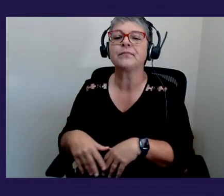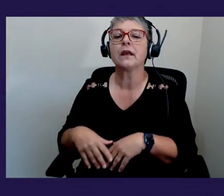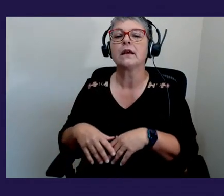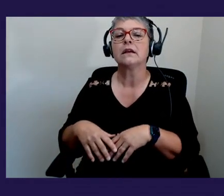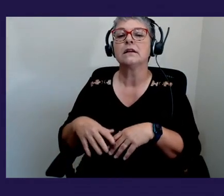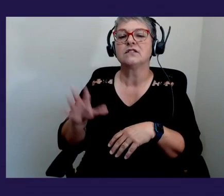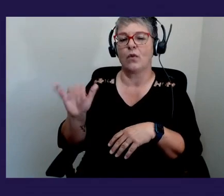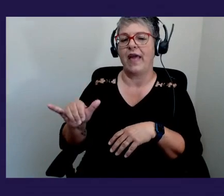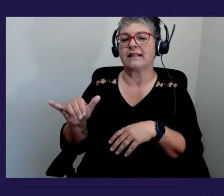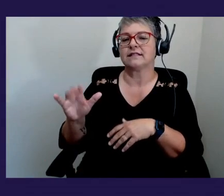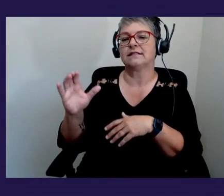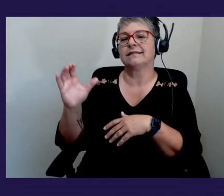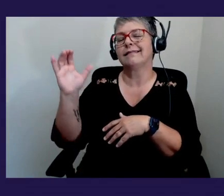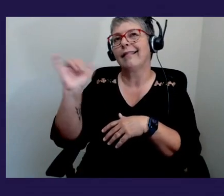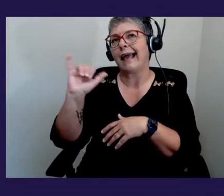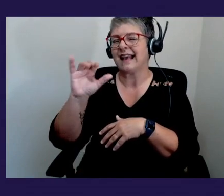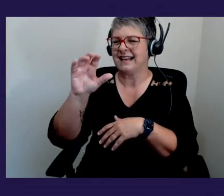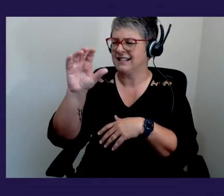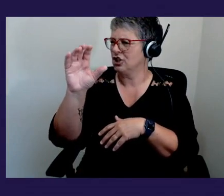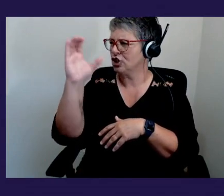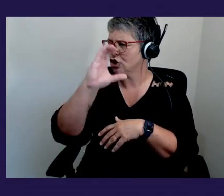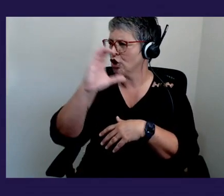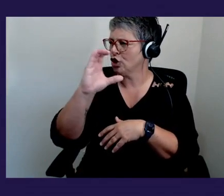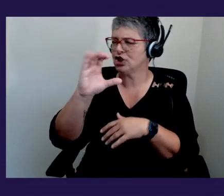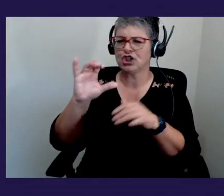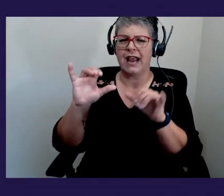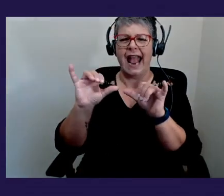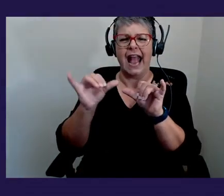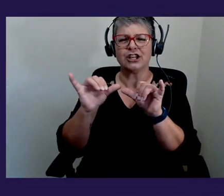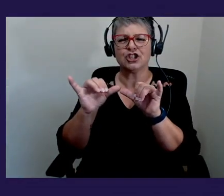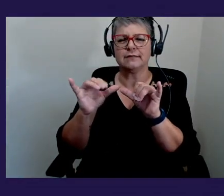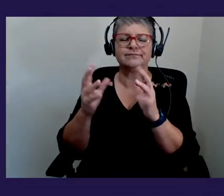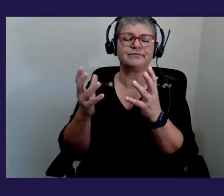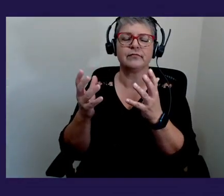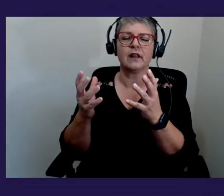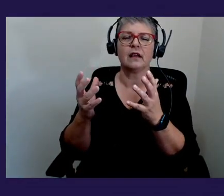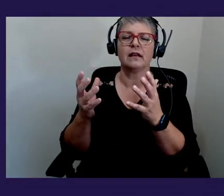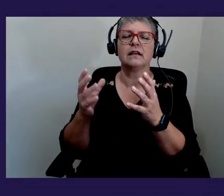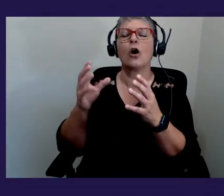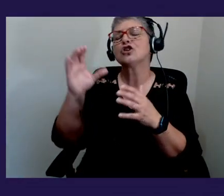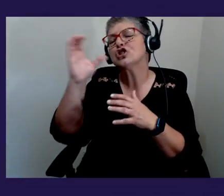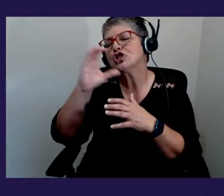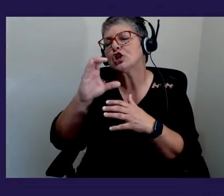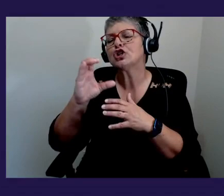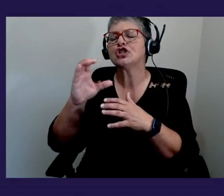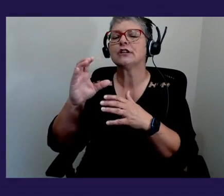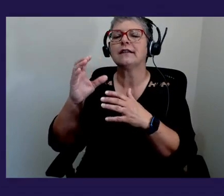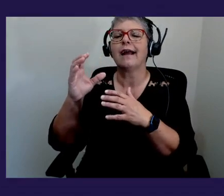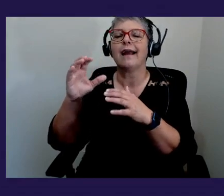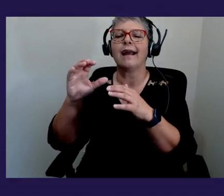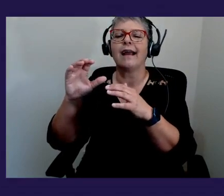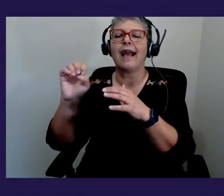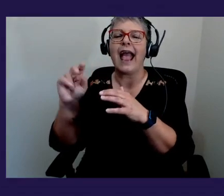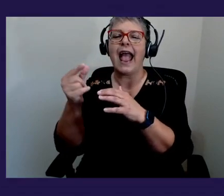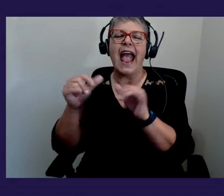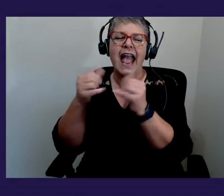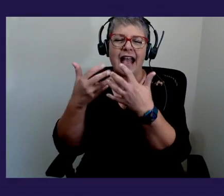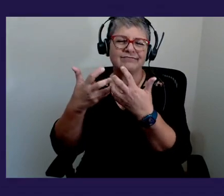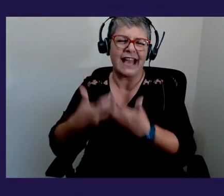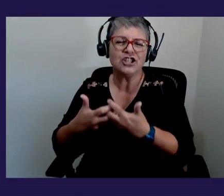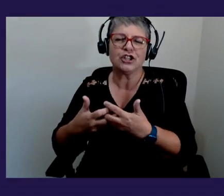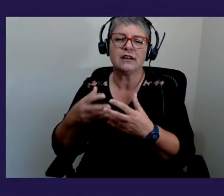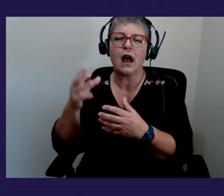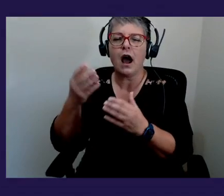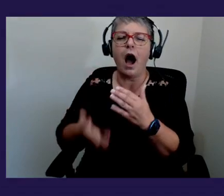engine optimization tool, because it's using a search engine to fill information voids. The next category in this level